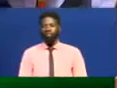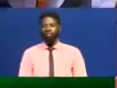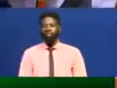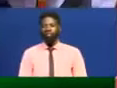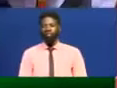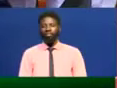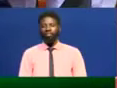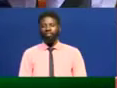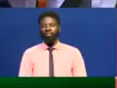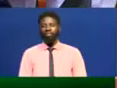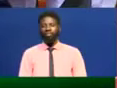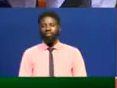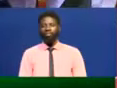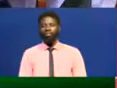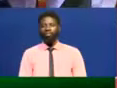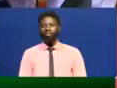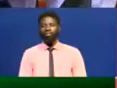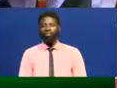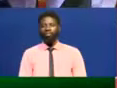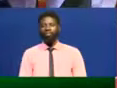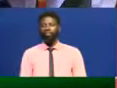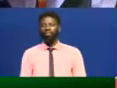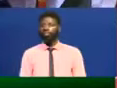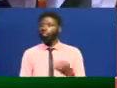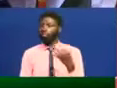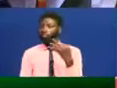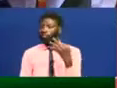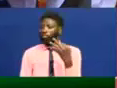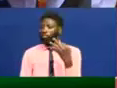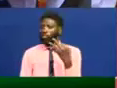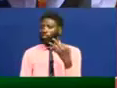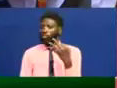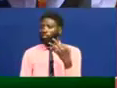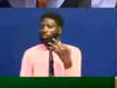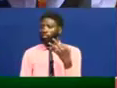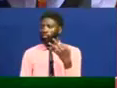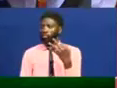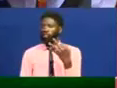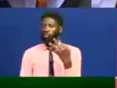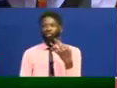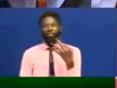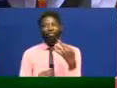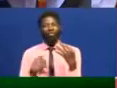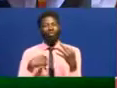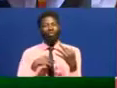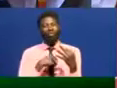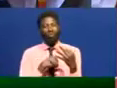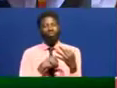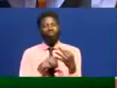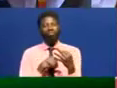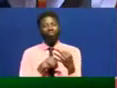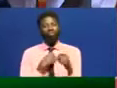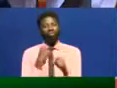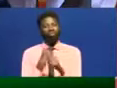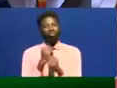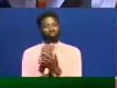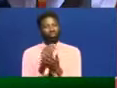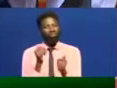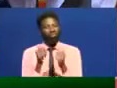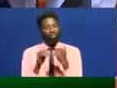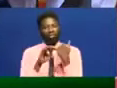Number three. We have been able to put together something this country should have done 60 years